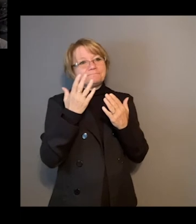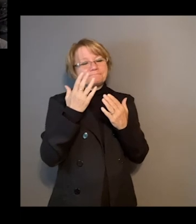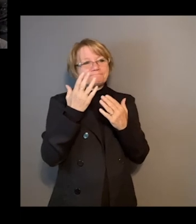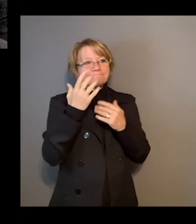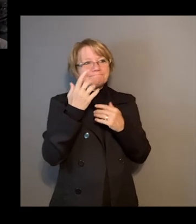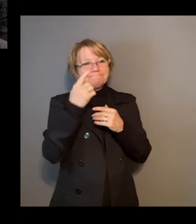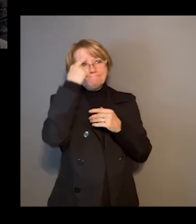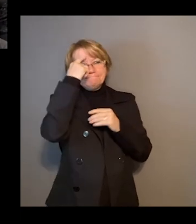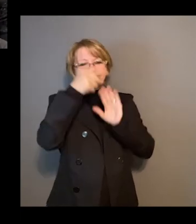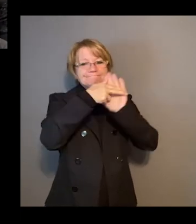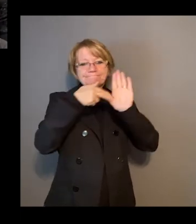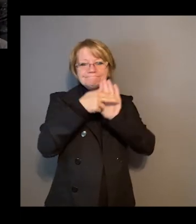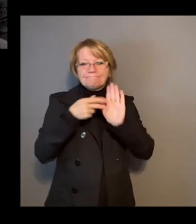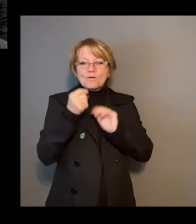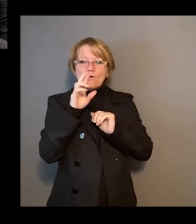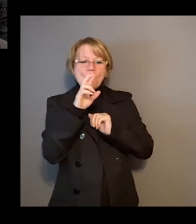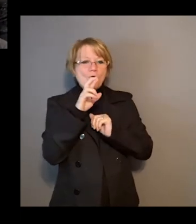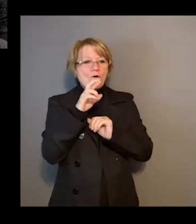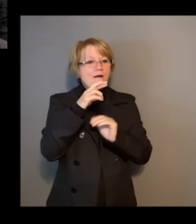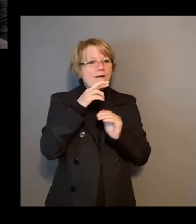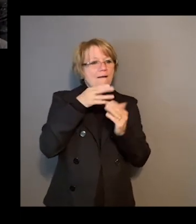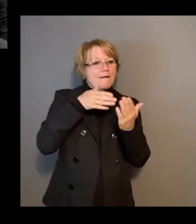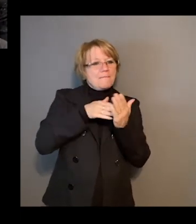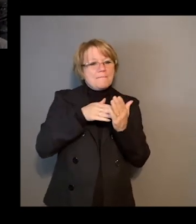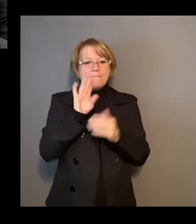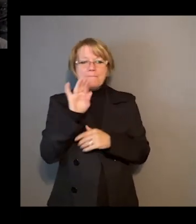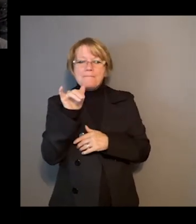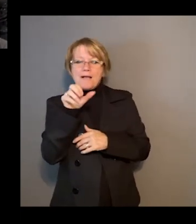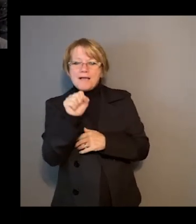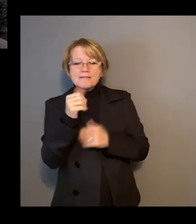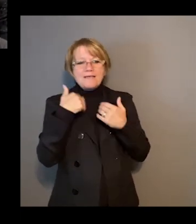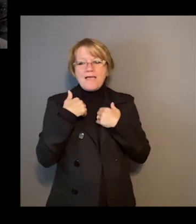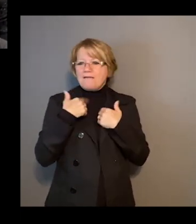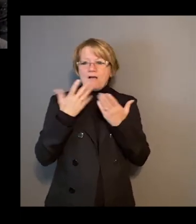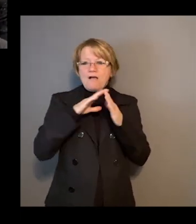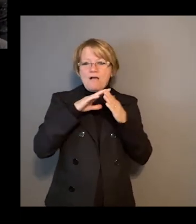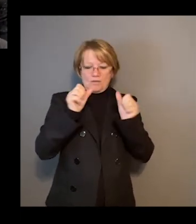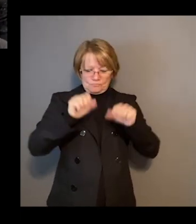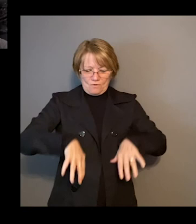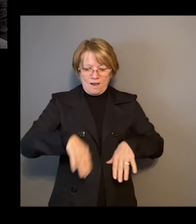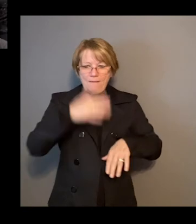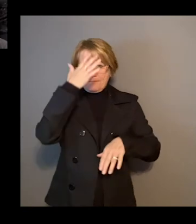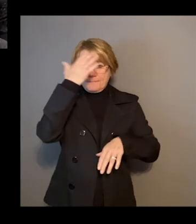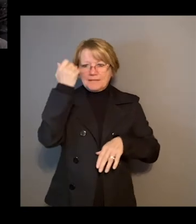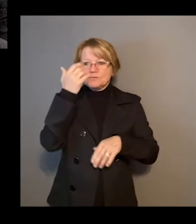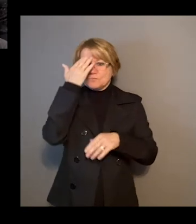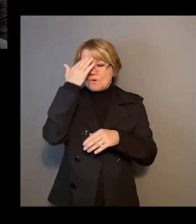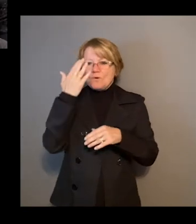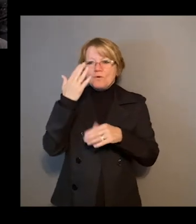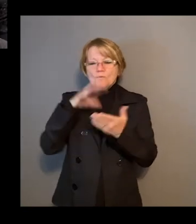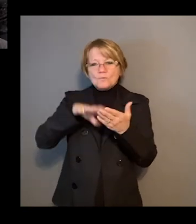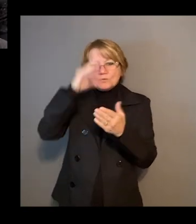late. I don't get mad because I know why. I know exactly why.